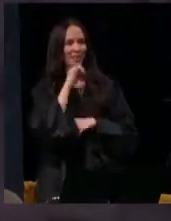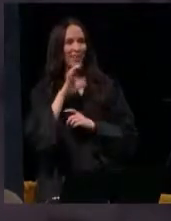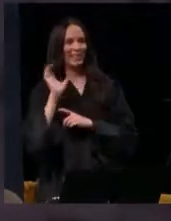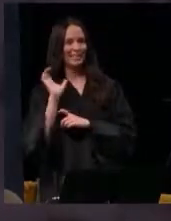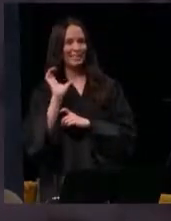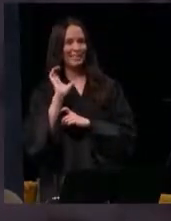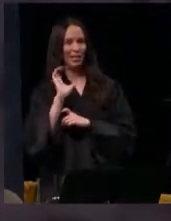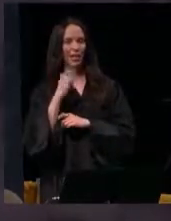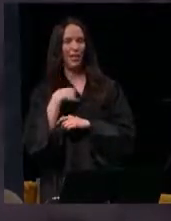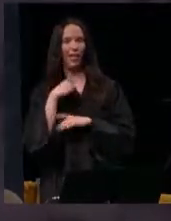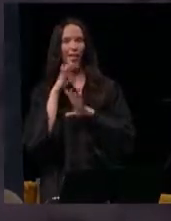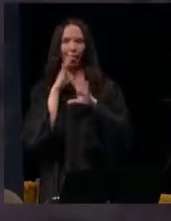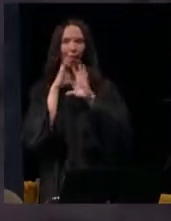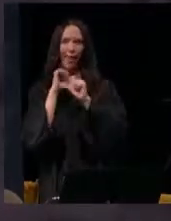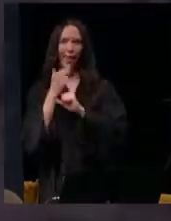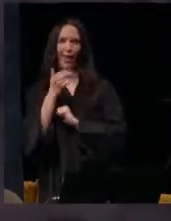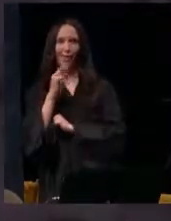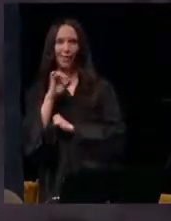on Harrison Thoam.